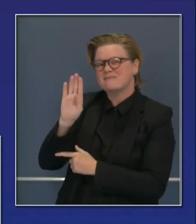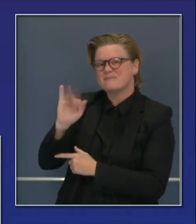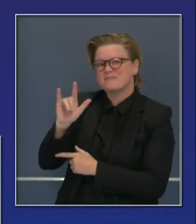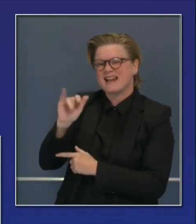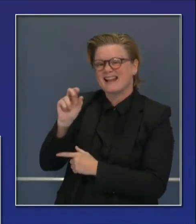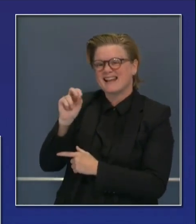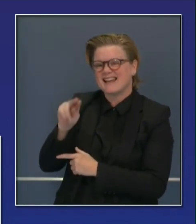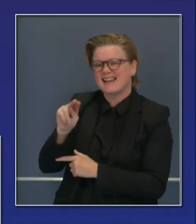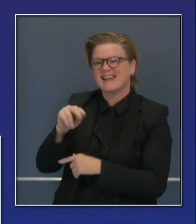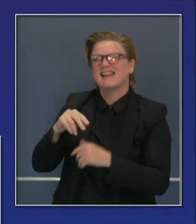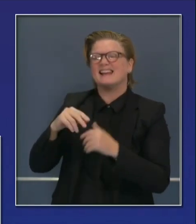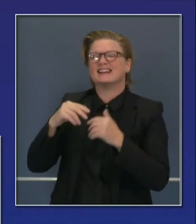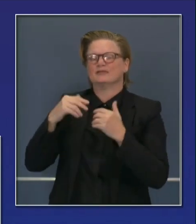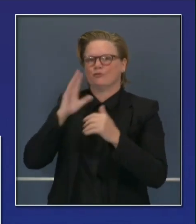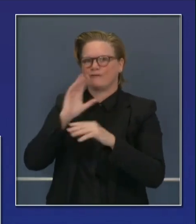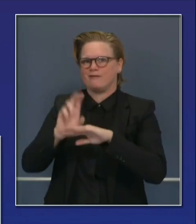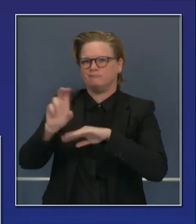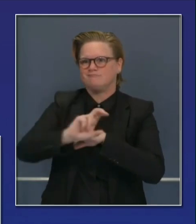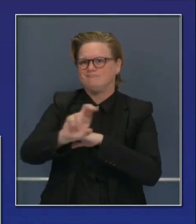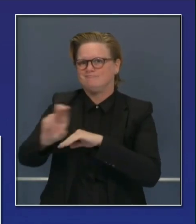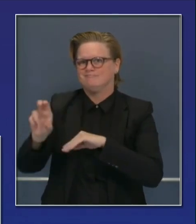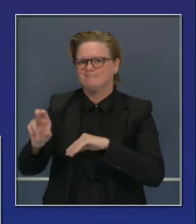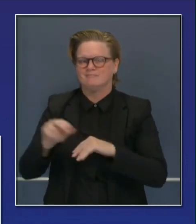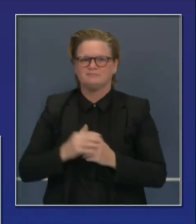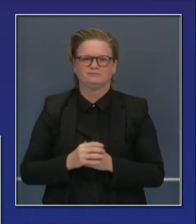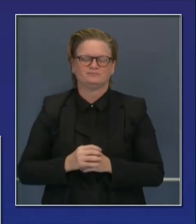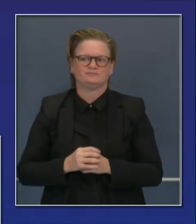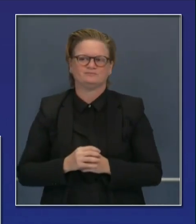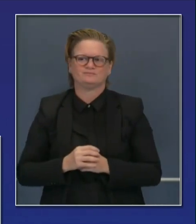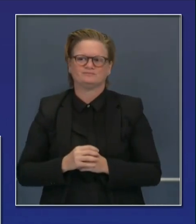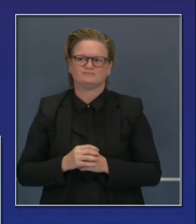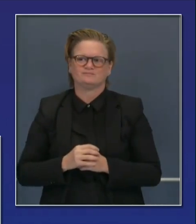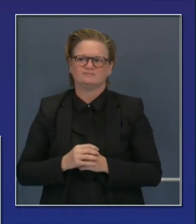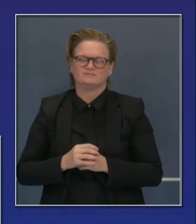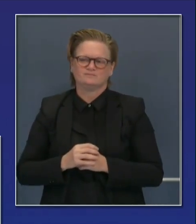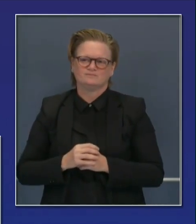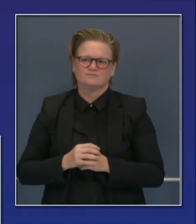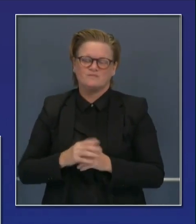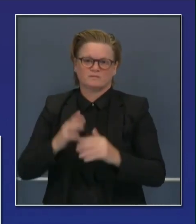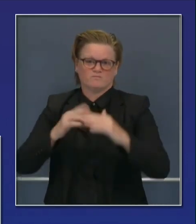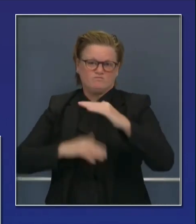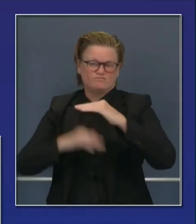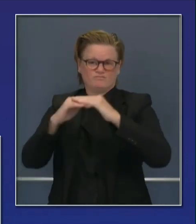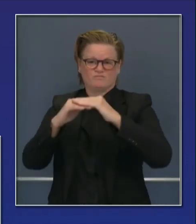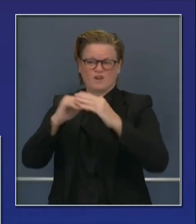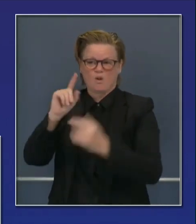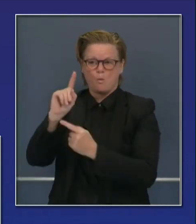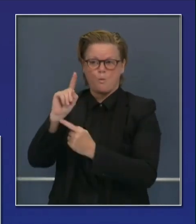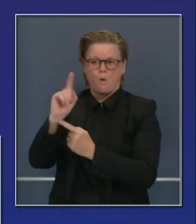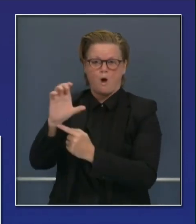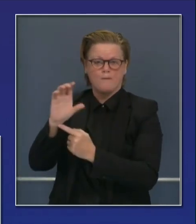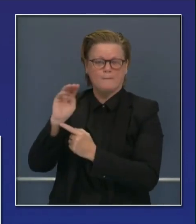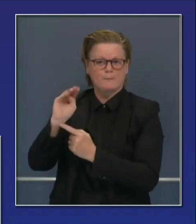per qualified employee tax credit, and up to $100,000 for each business employer. So please, if you're a